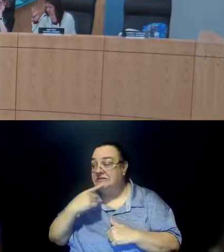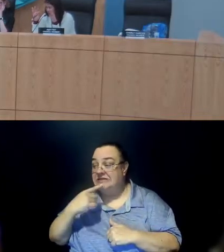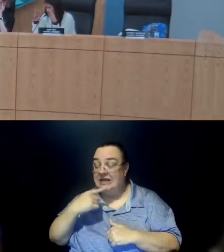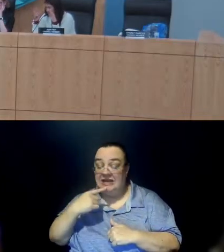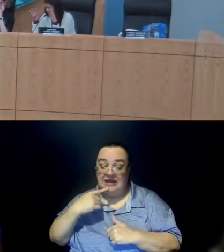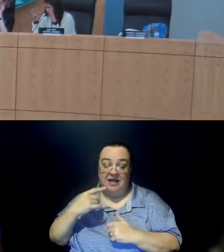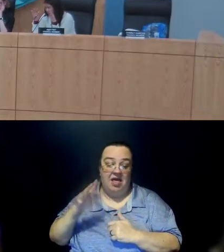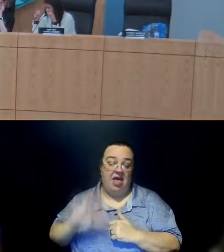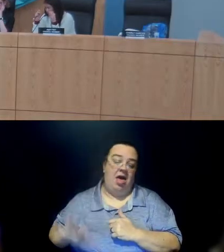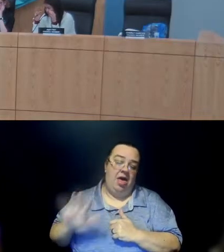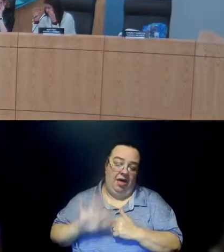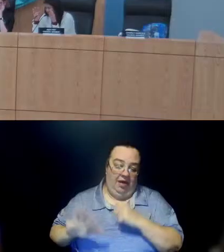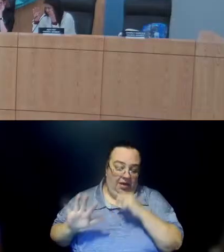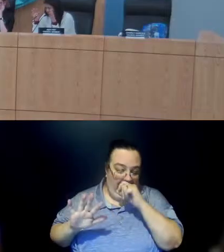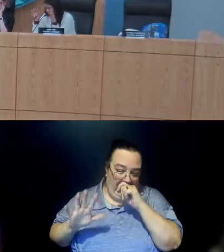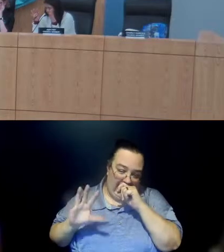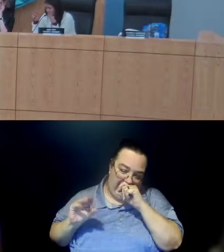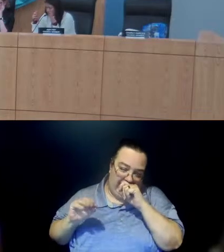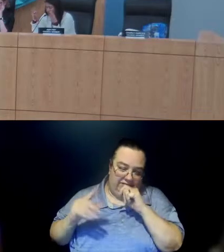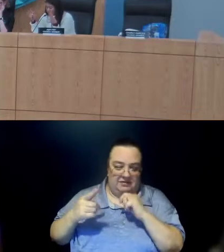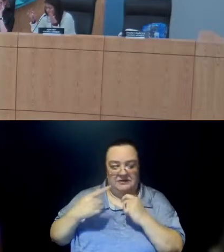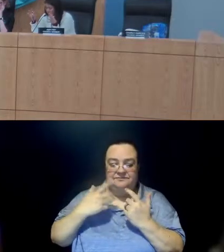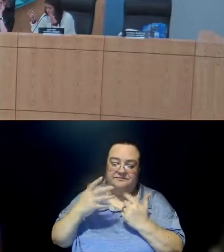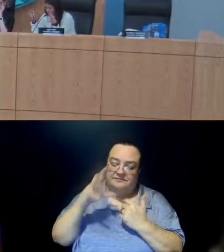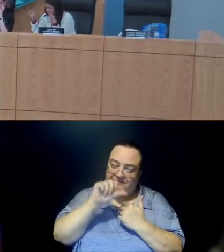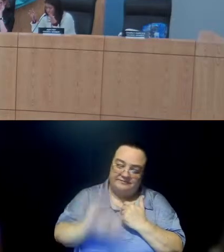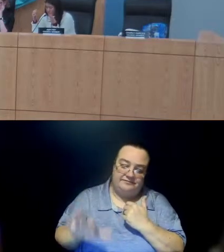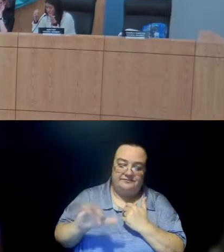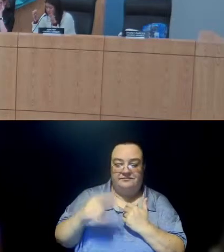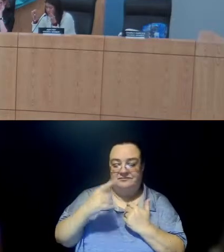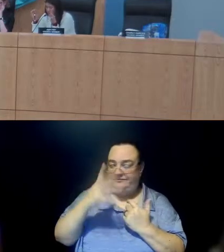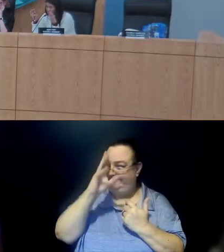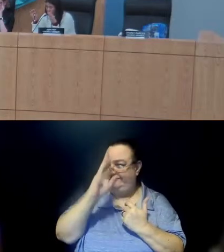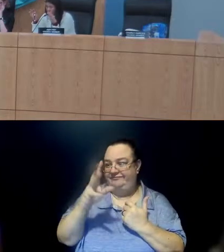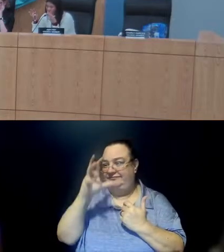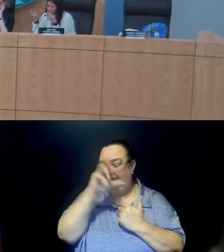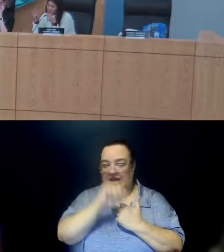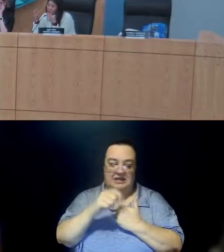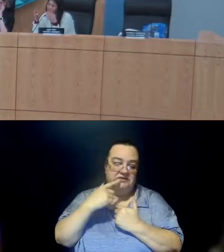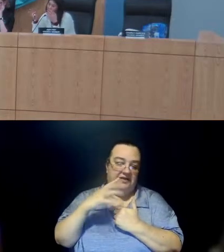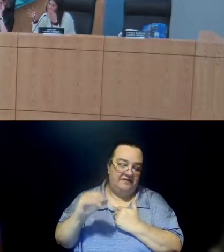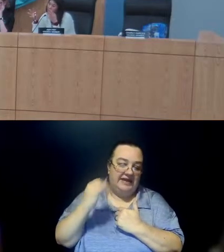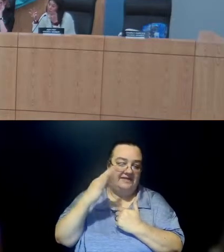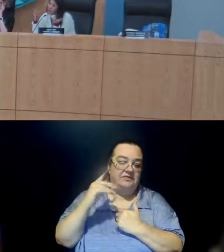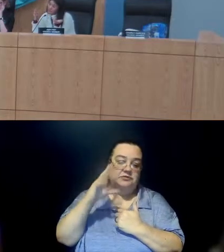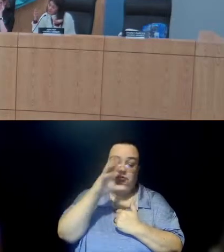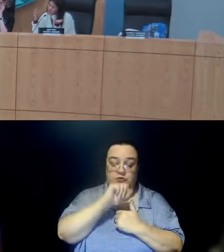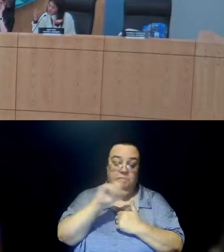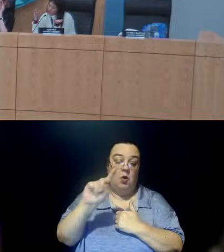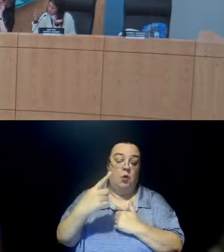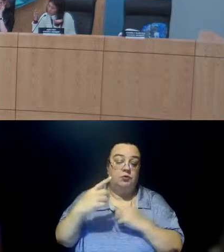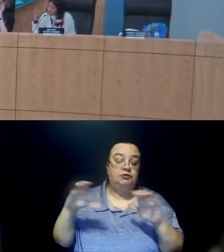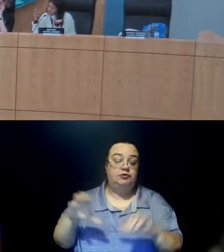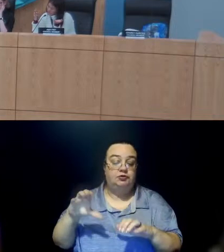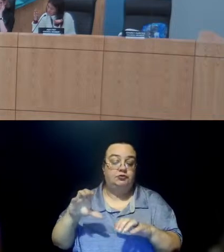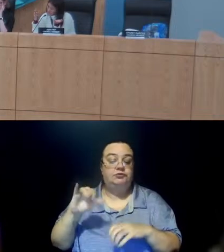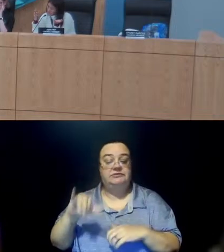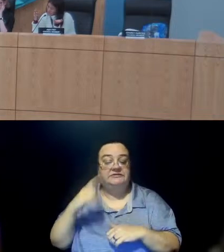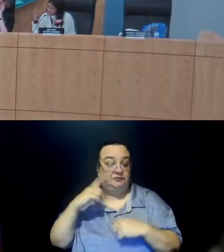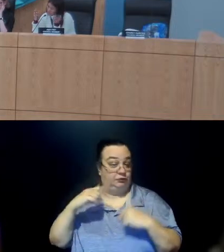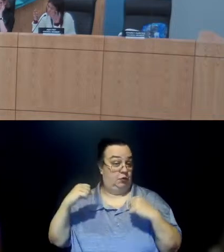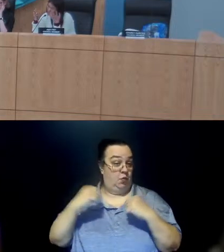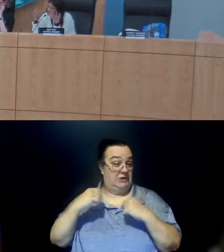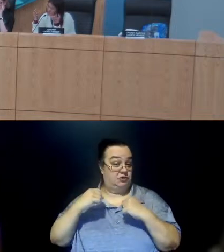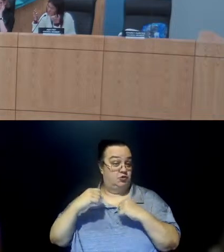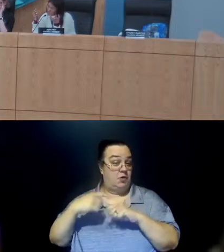like ballpark, this is obviously just a wild guess, you're saying 50, then we could assume that if we were to only do it for the winter